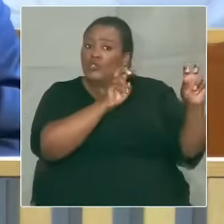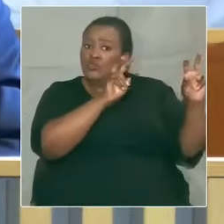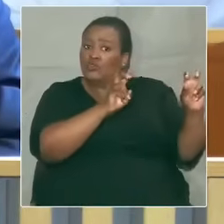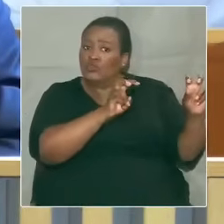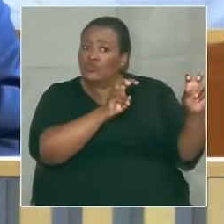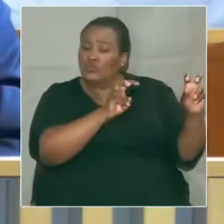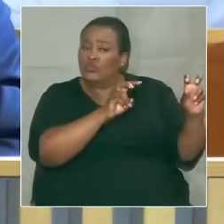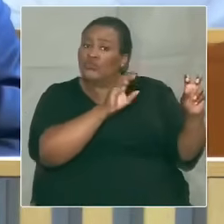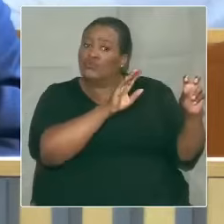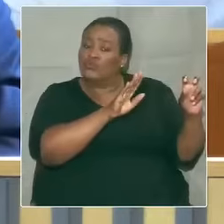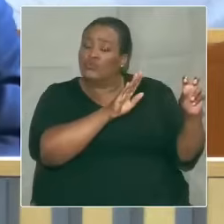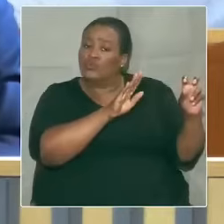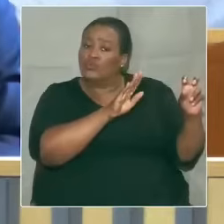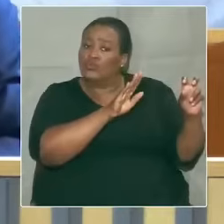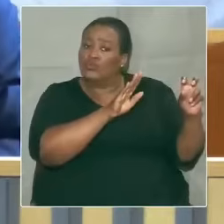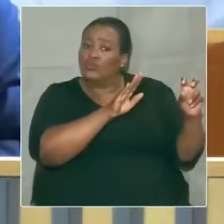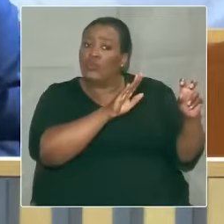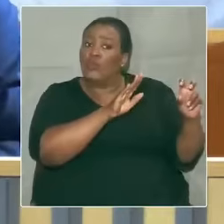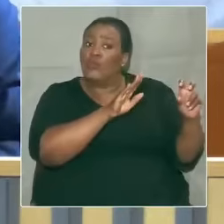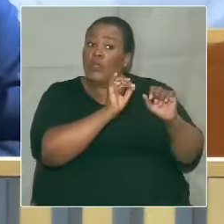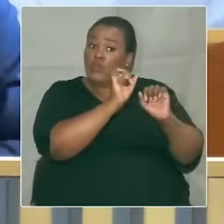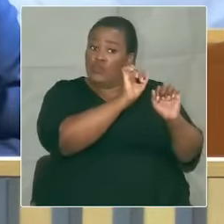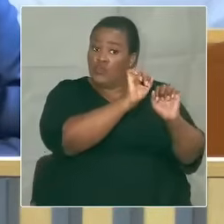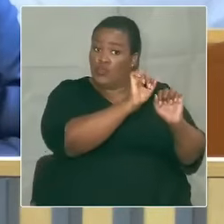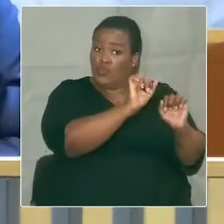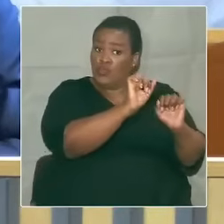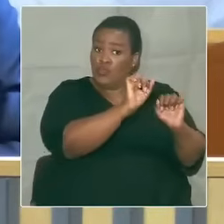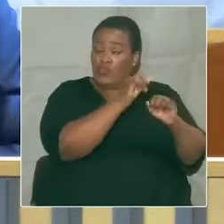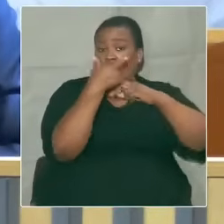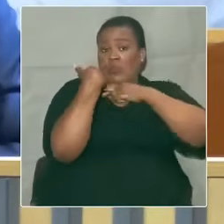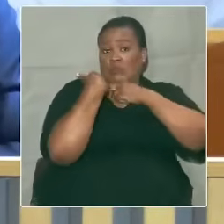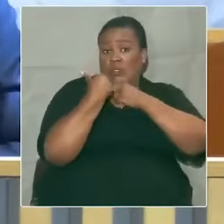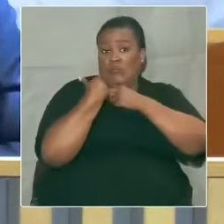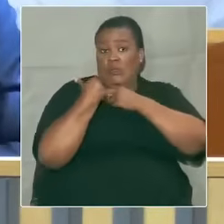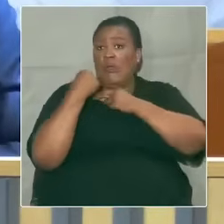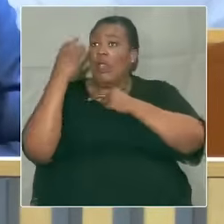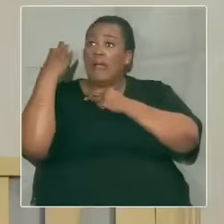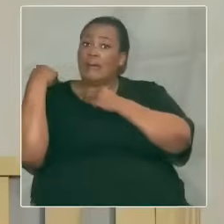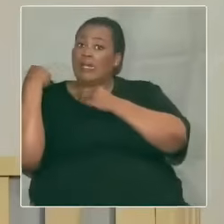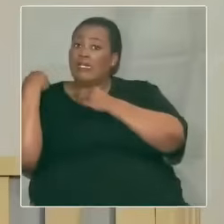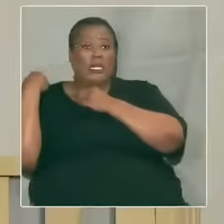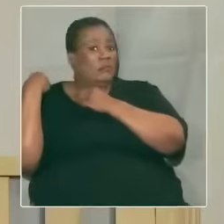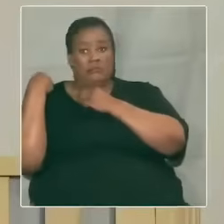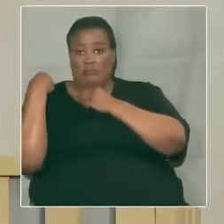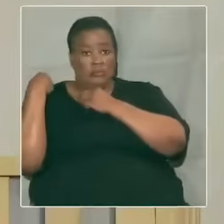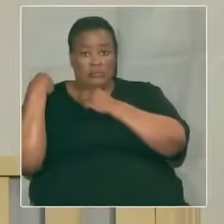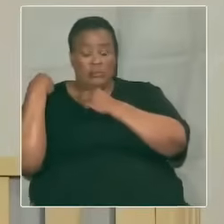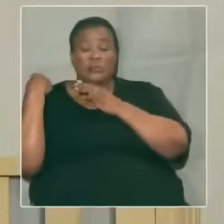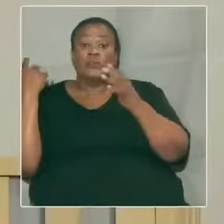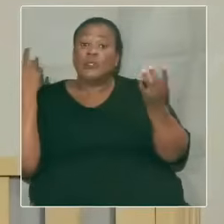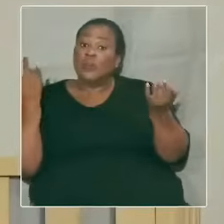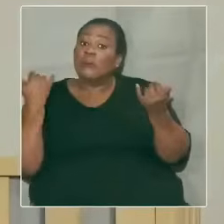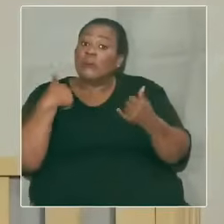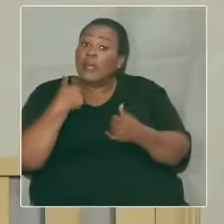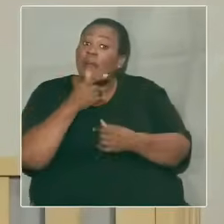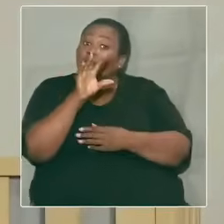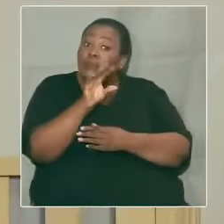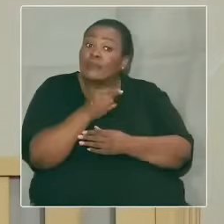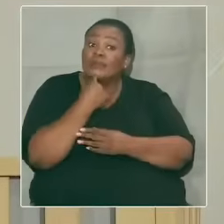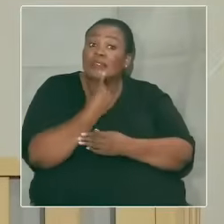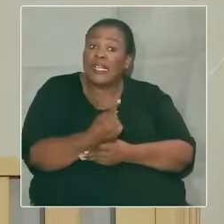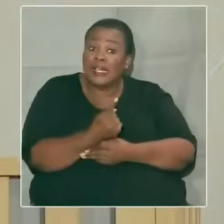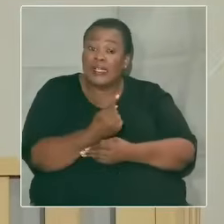matters are within your remit and not the minister's. Yes. So I am